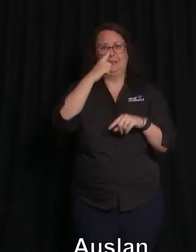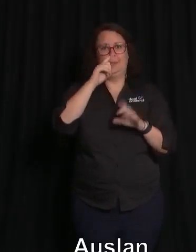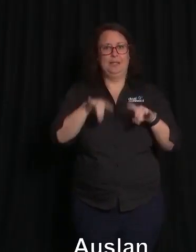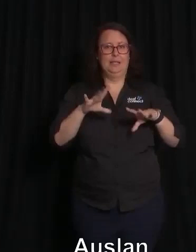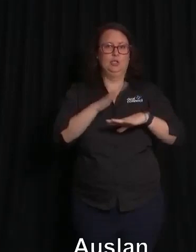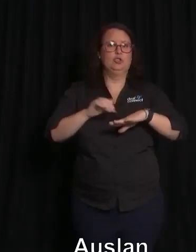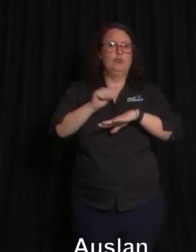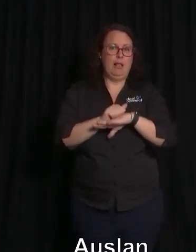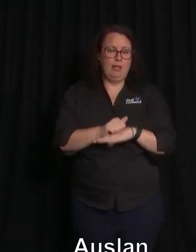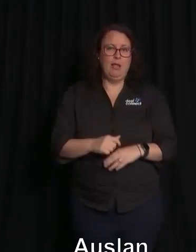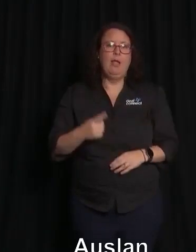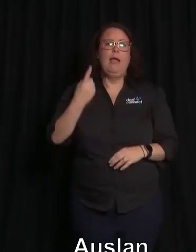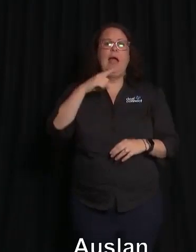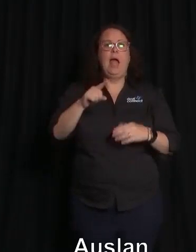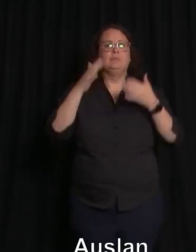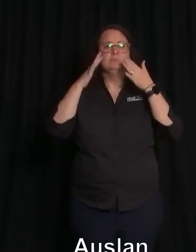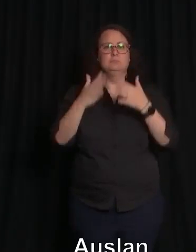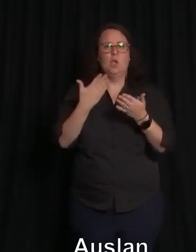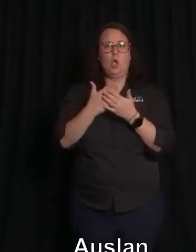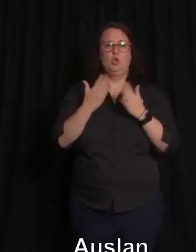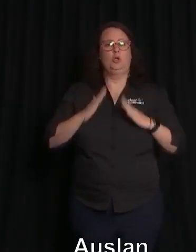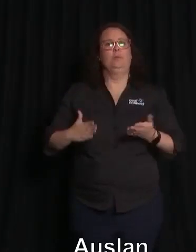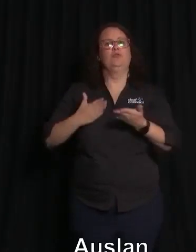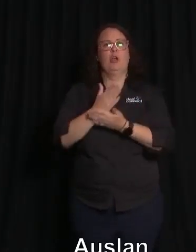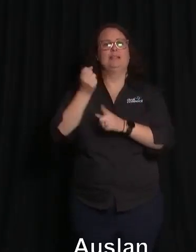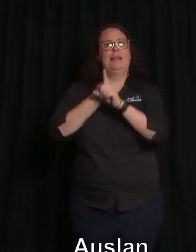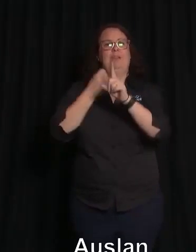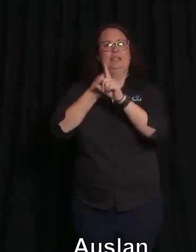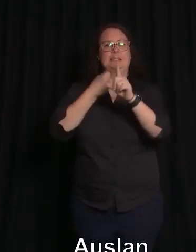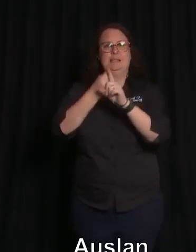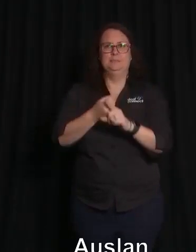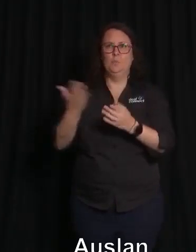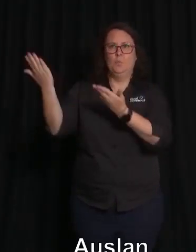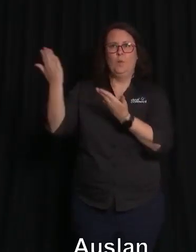works internationally on intersex human rights advocacy. Welcome, Morgan.